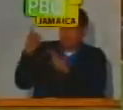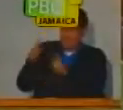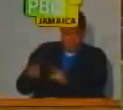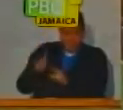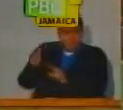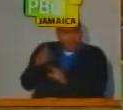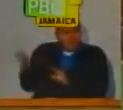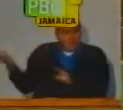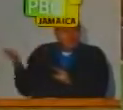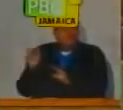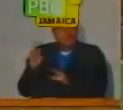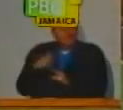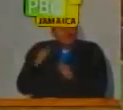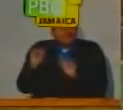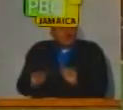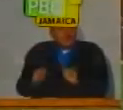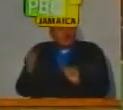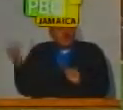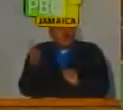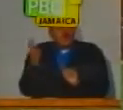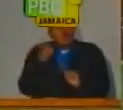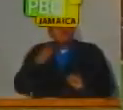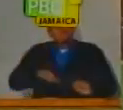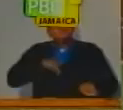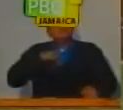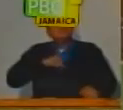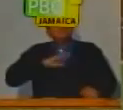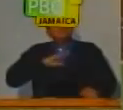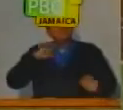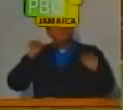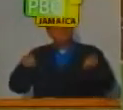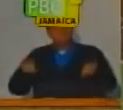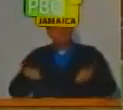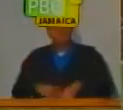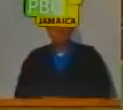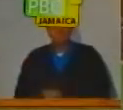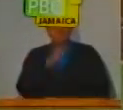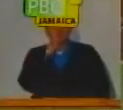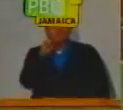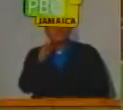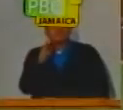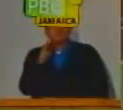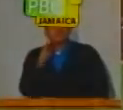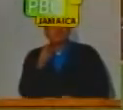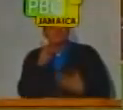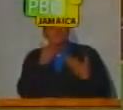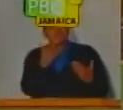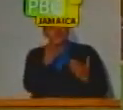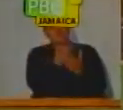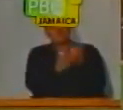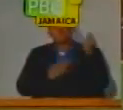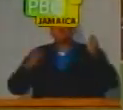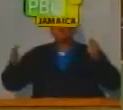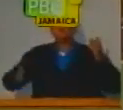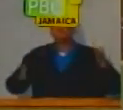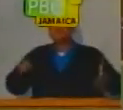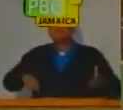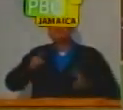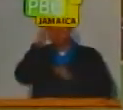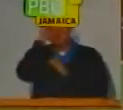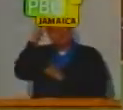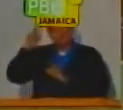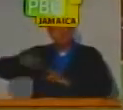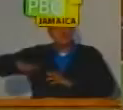things of which we can all be justly proud. It is a tribute to both sides of this